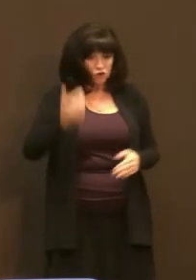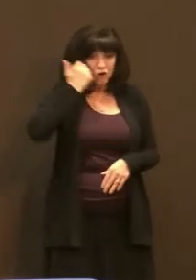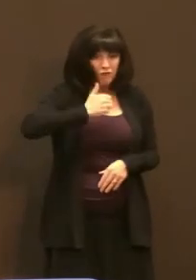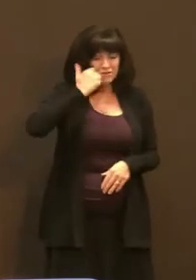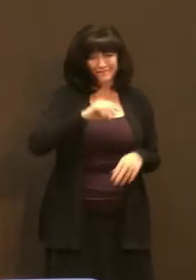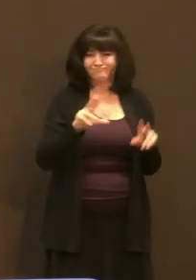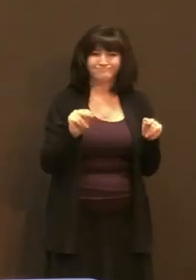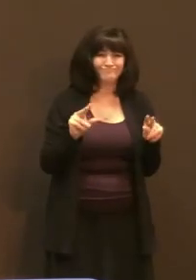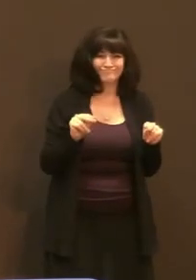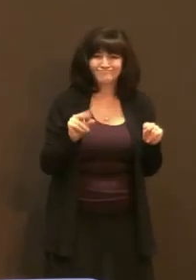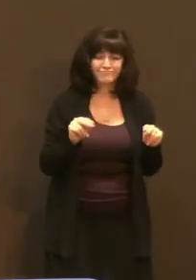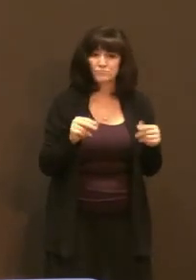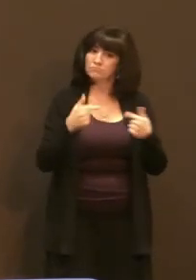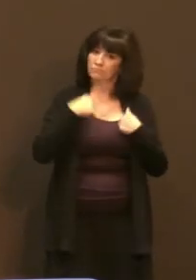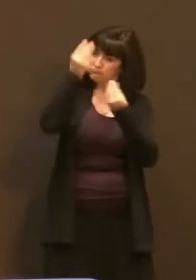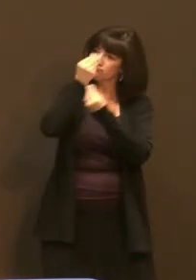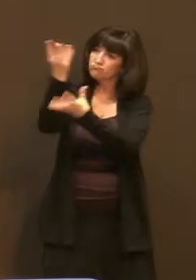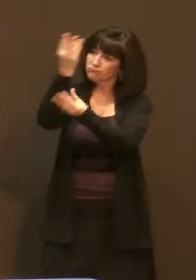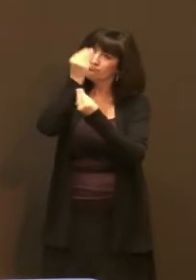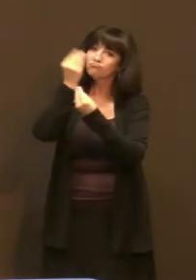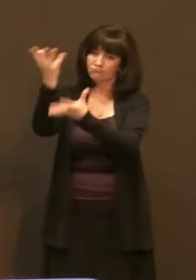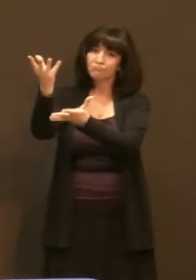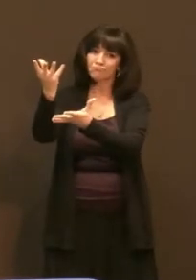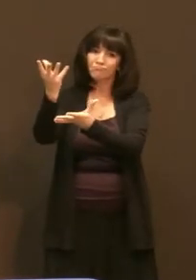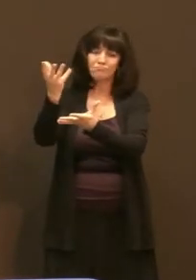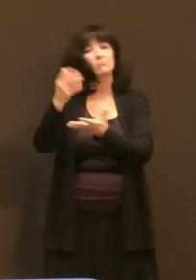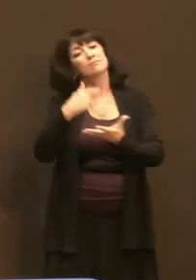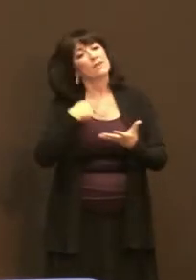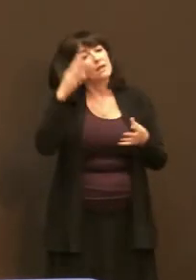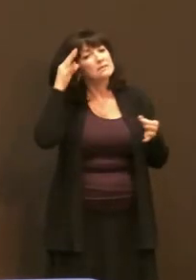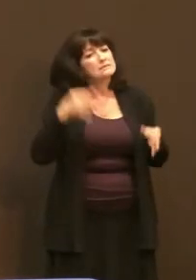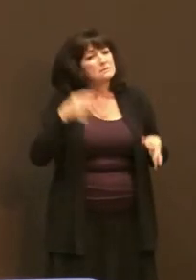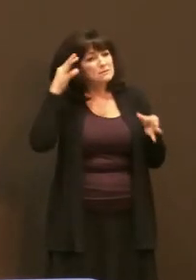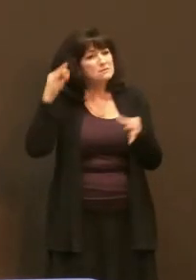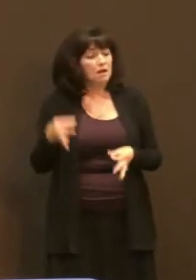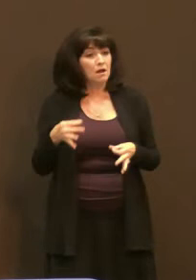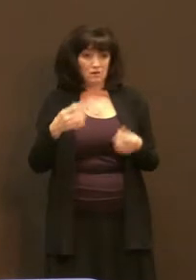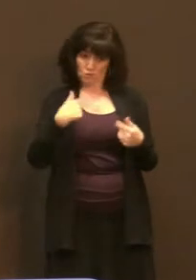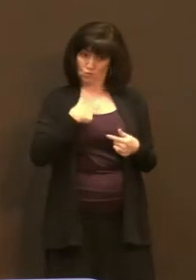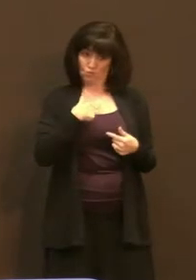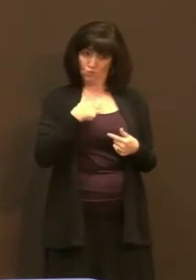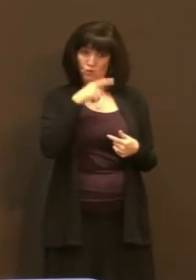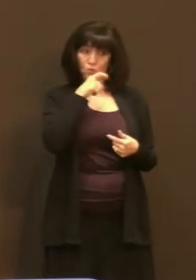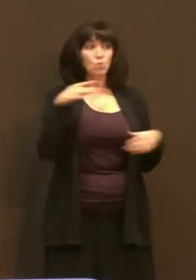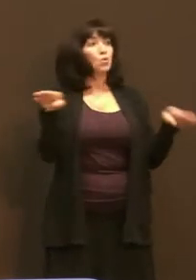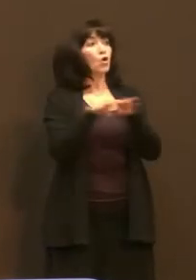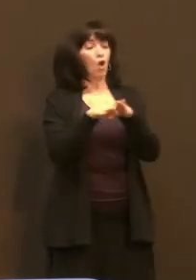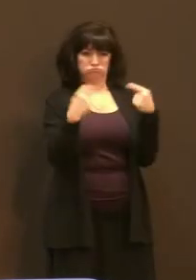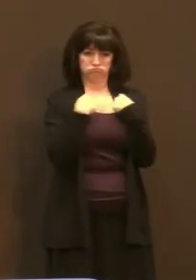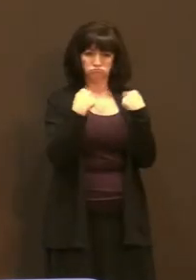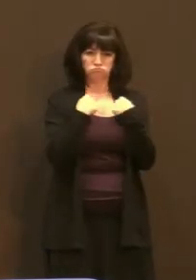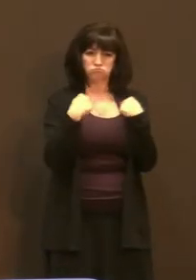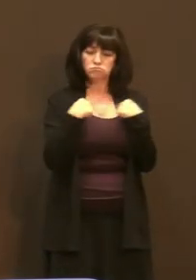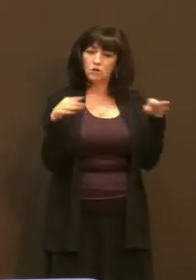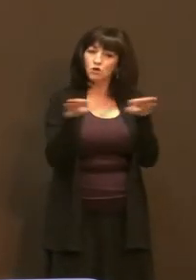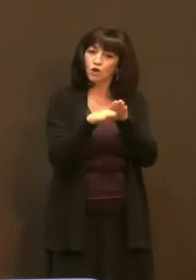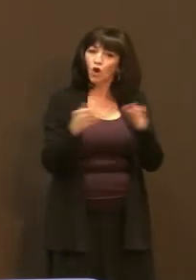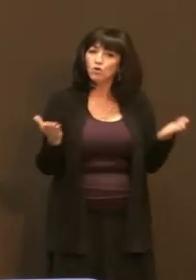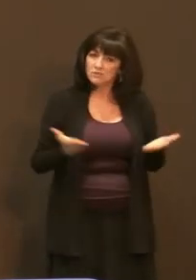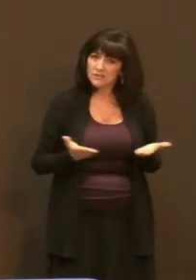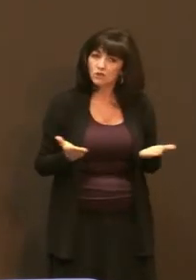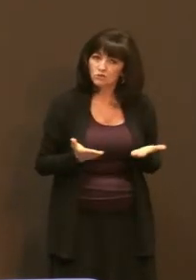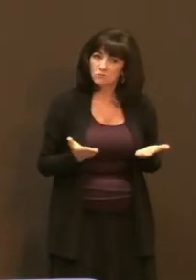we give them. So we shut the lights off, if you will, and we're going to turn them back on, and we're going to